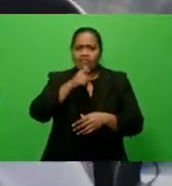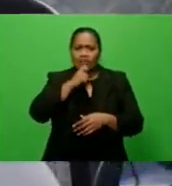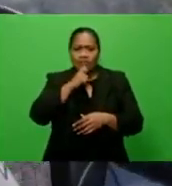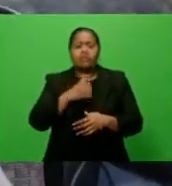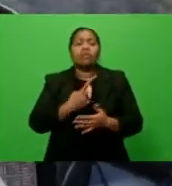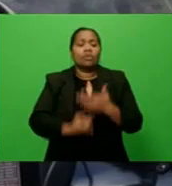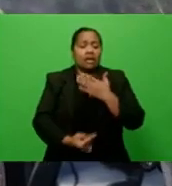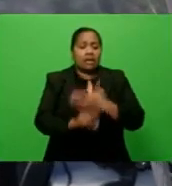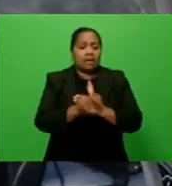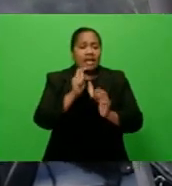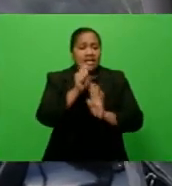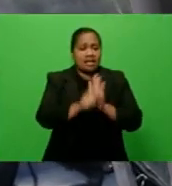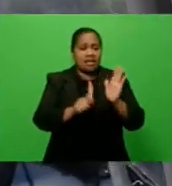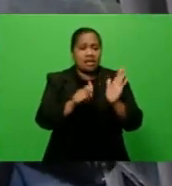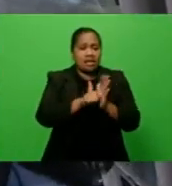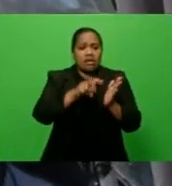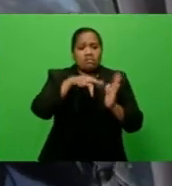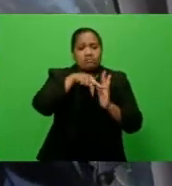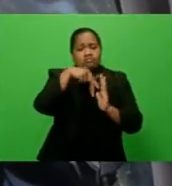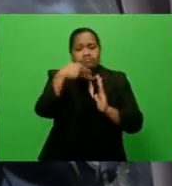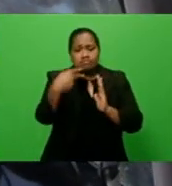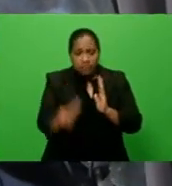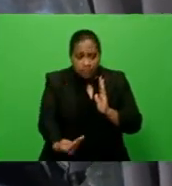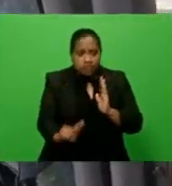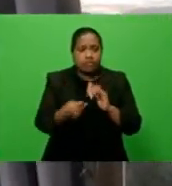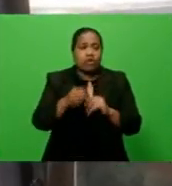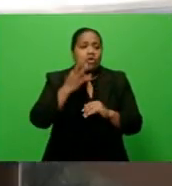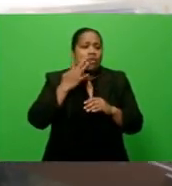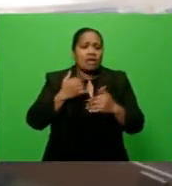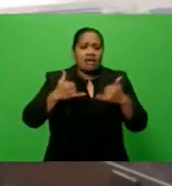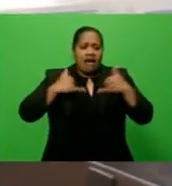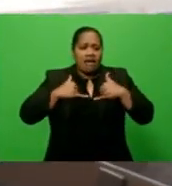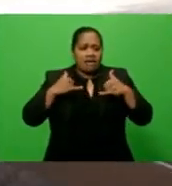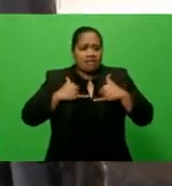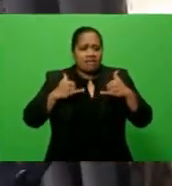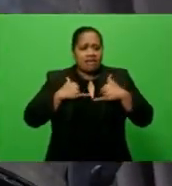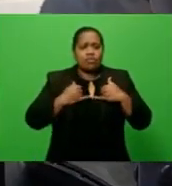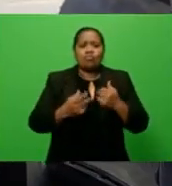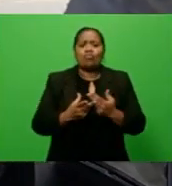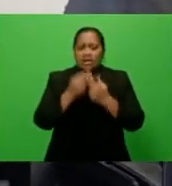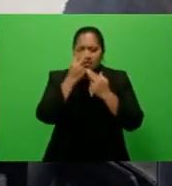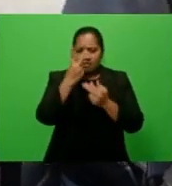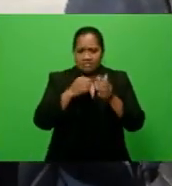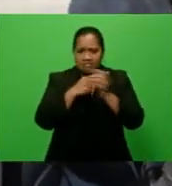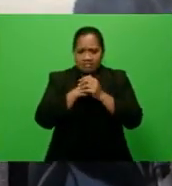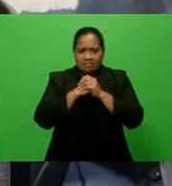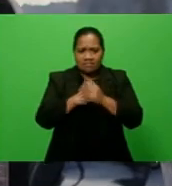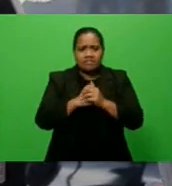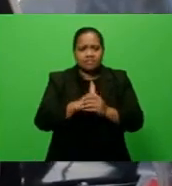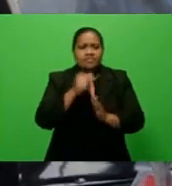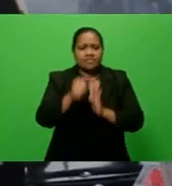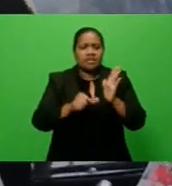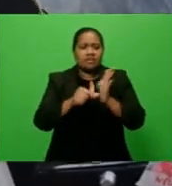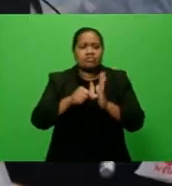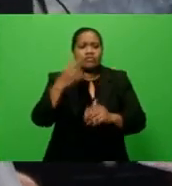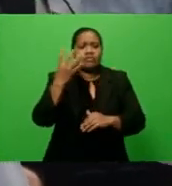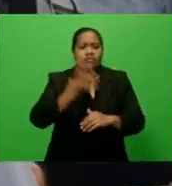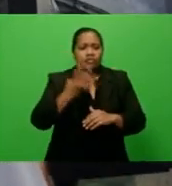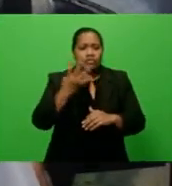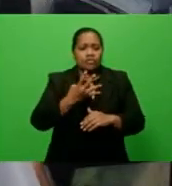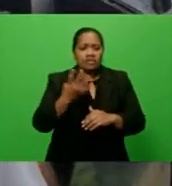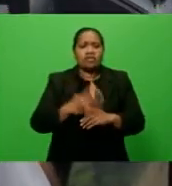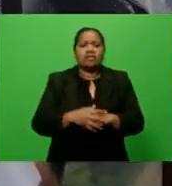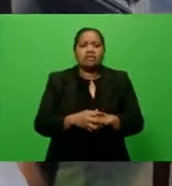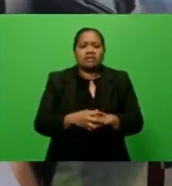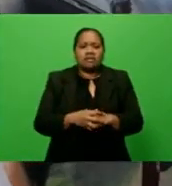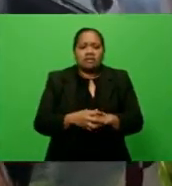fell off a cliff while hiking the Ndelai Natalau Hills with his 2 friends. 14-year-old Epeli Kunambuli lost his footing while climbing